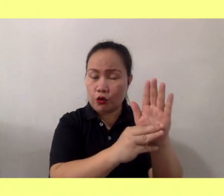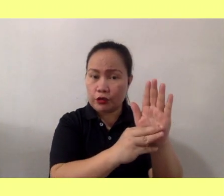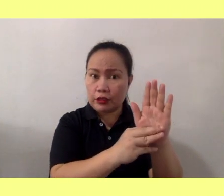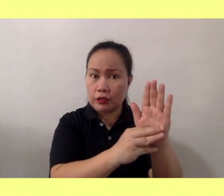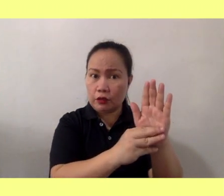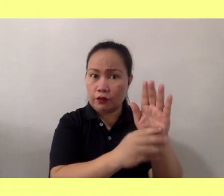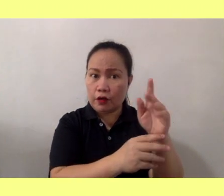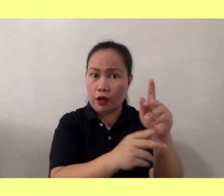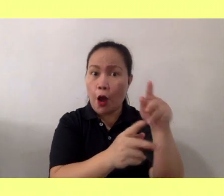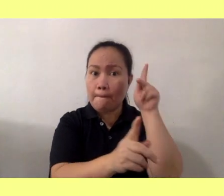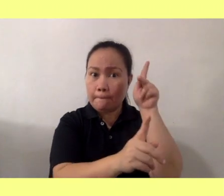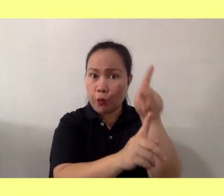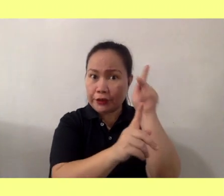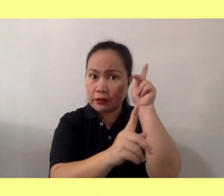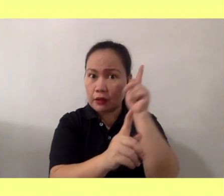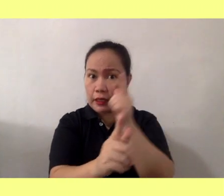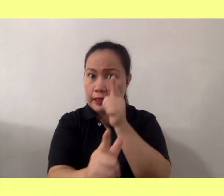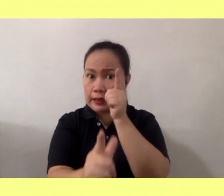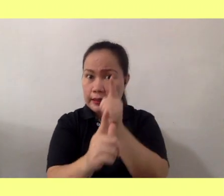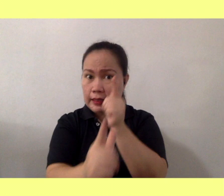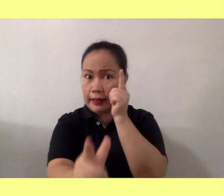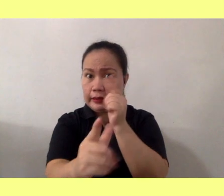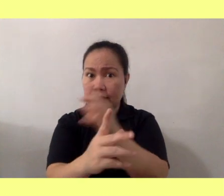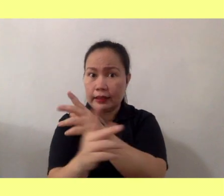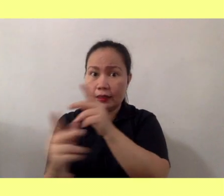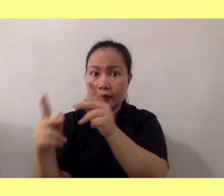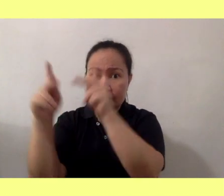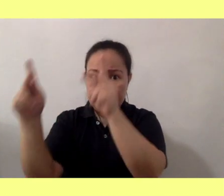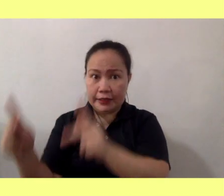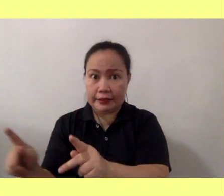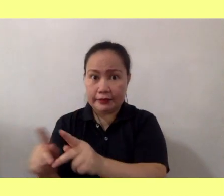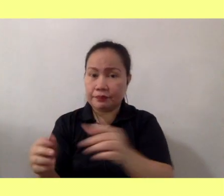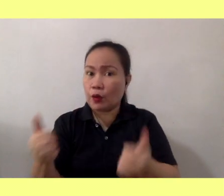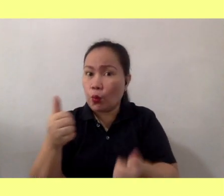point, line, and plane? So, alin kaya dito yung